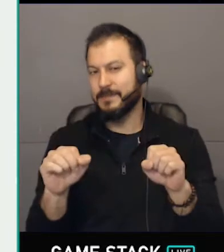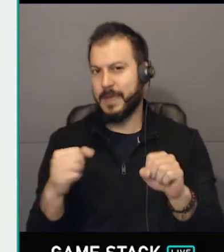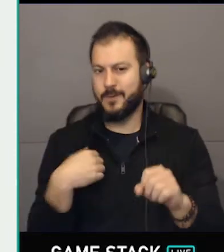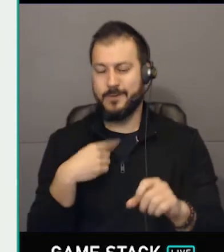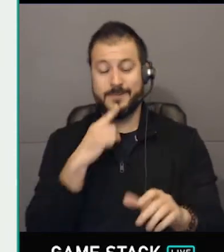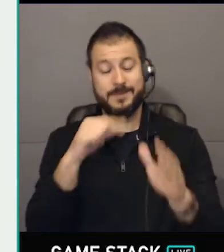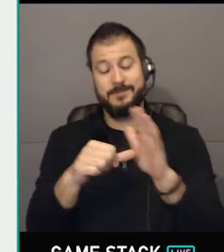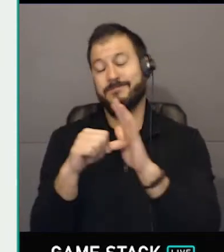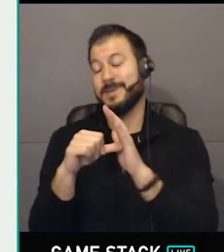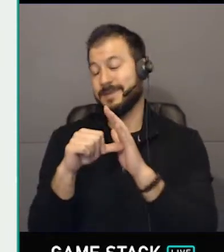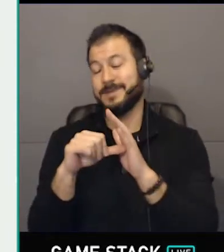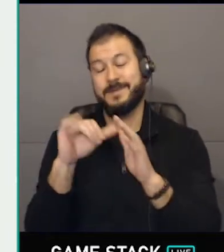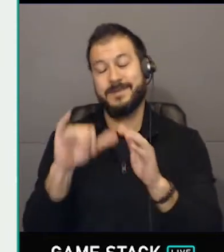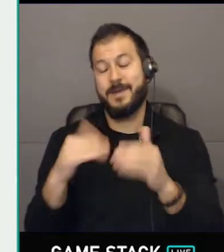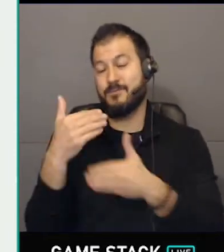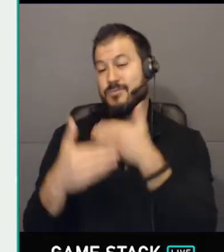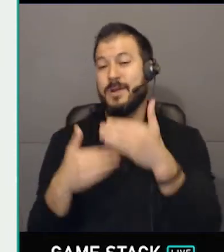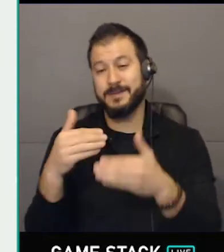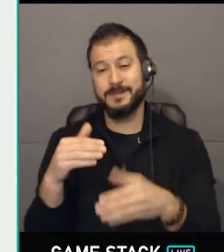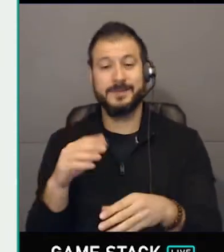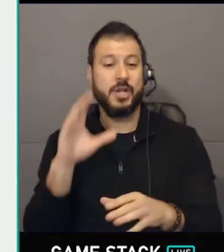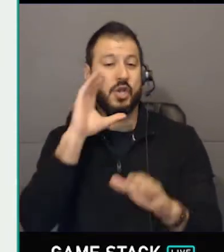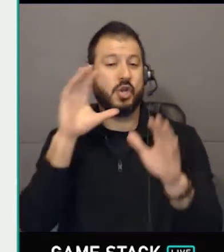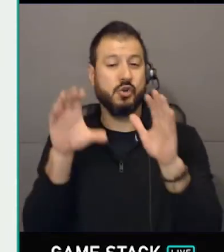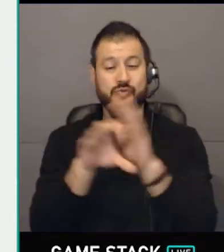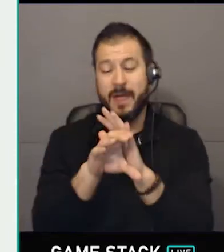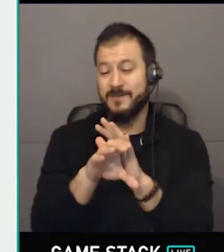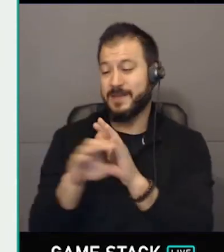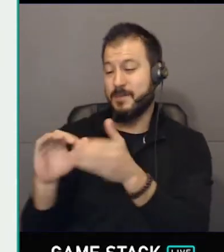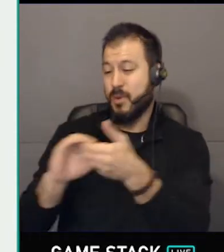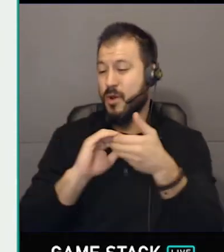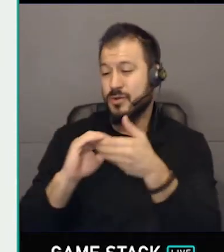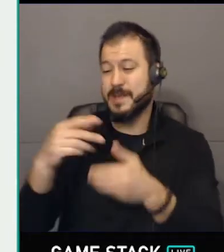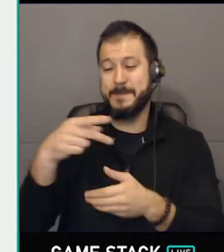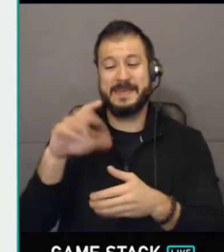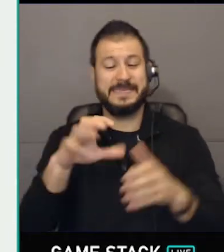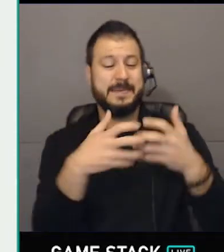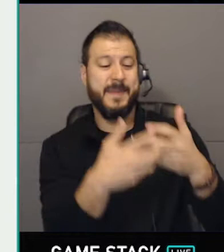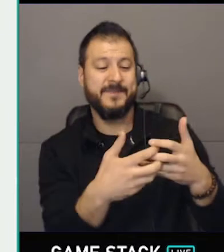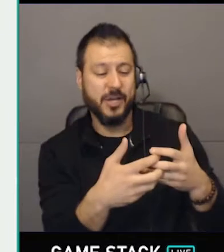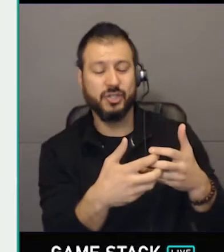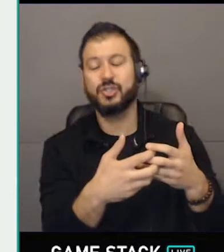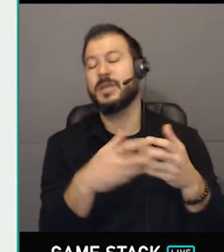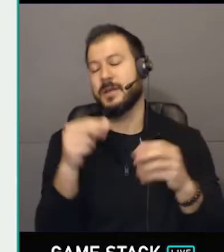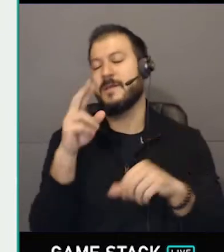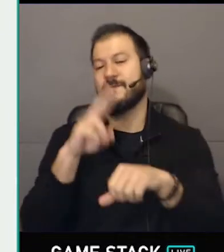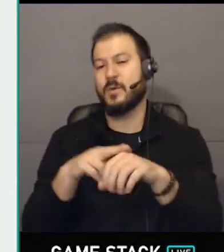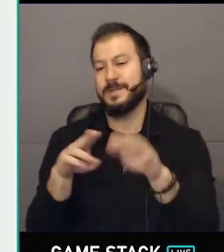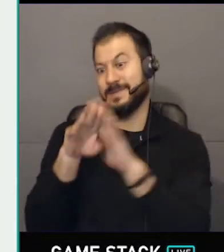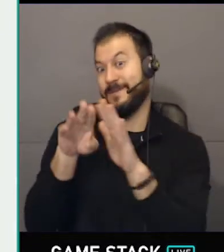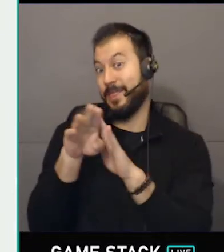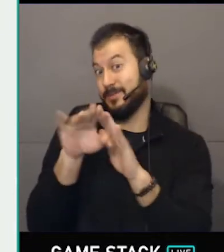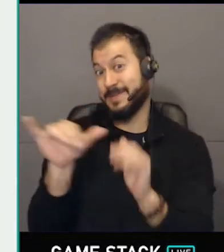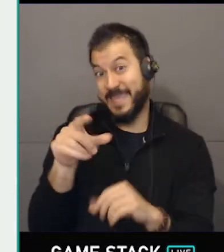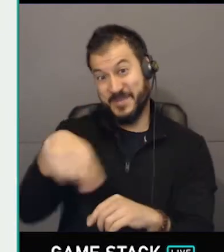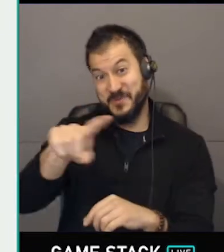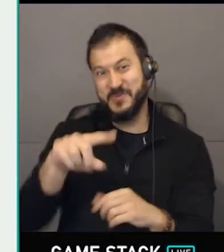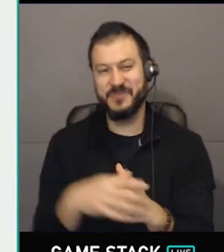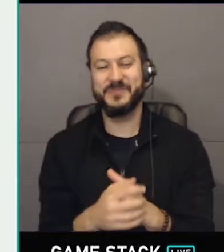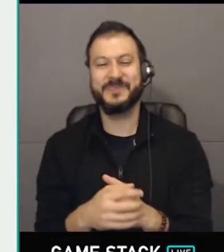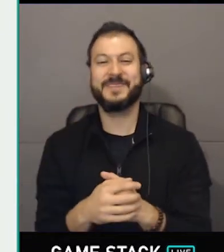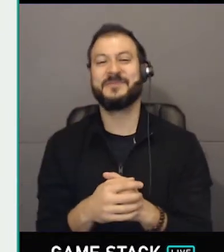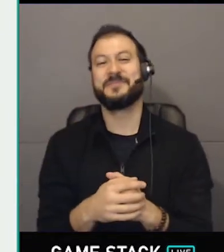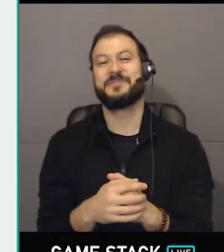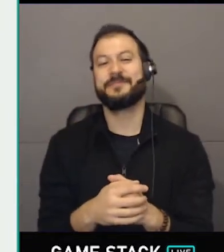our ecosystem. This includes graphics silicon partners, PC manufacturers, and of course, developers like you.